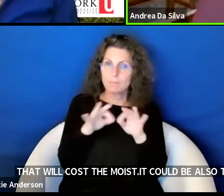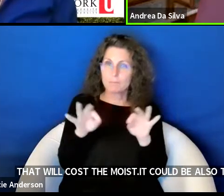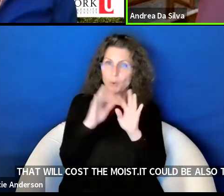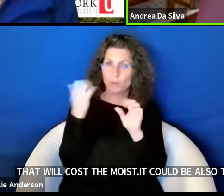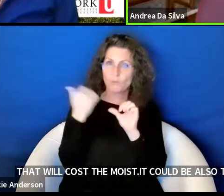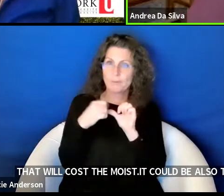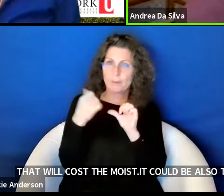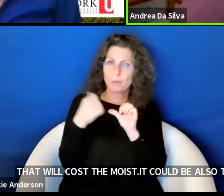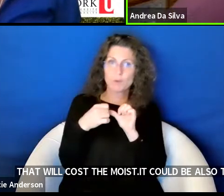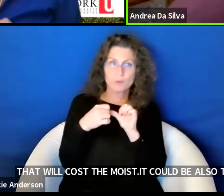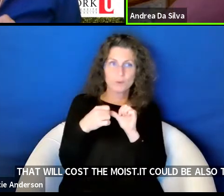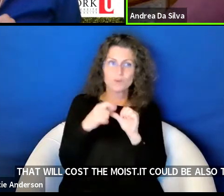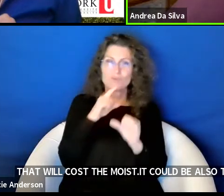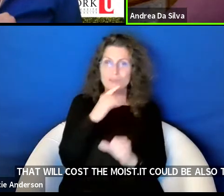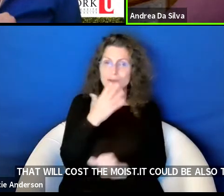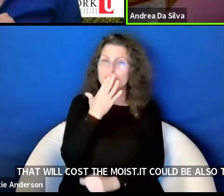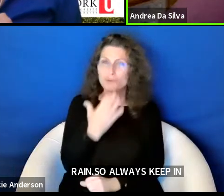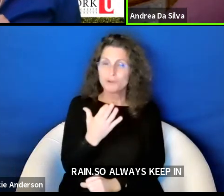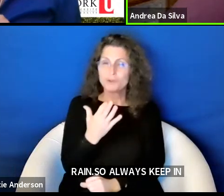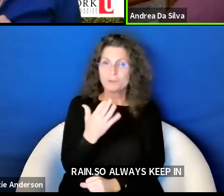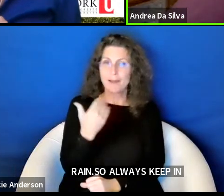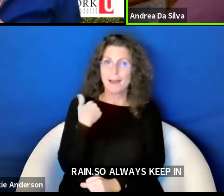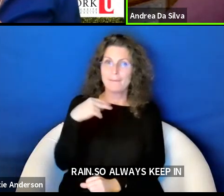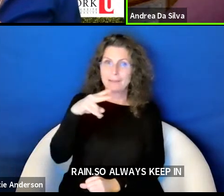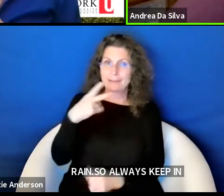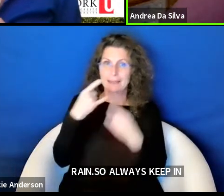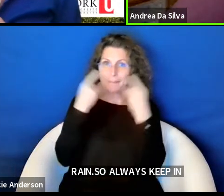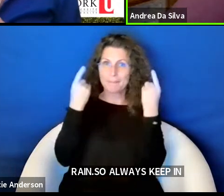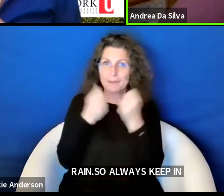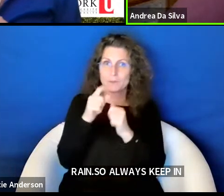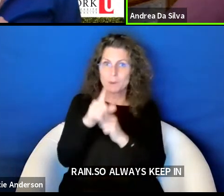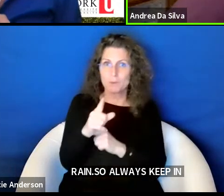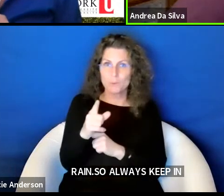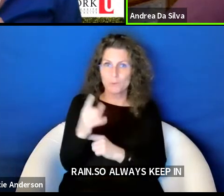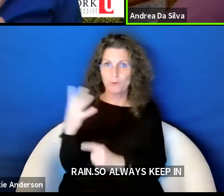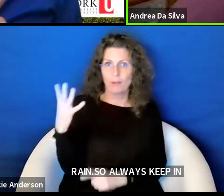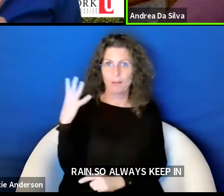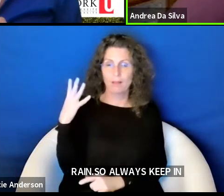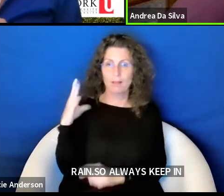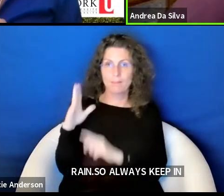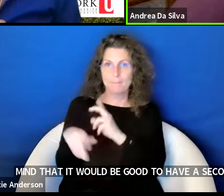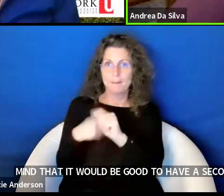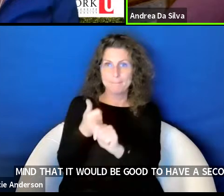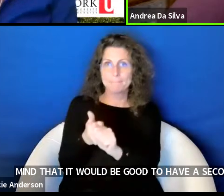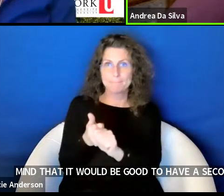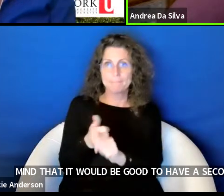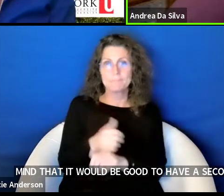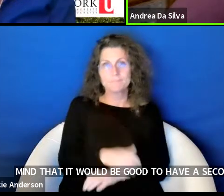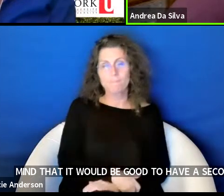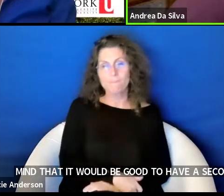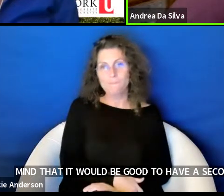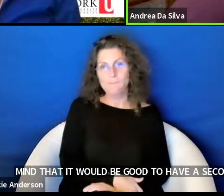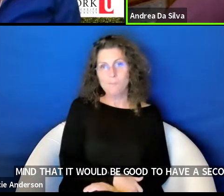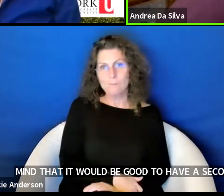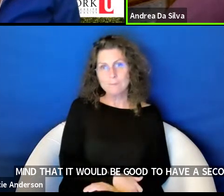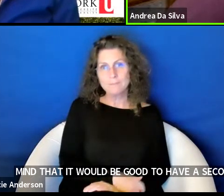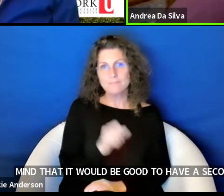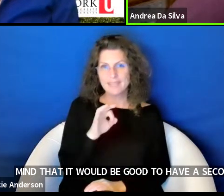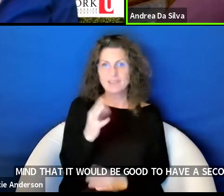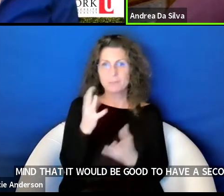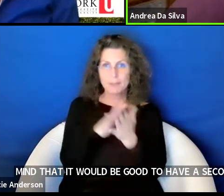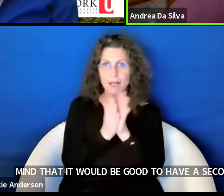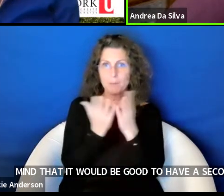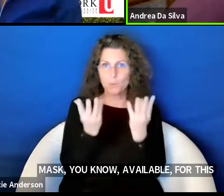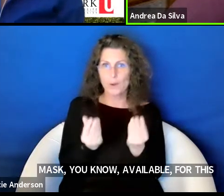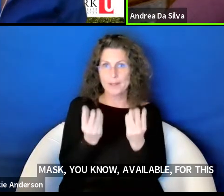it would be good to have a second mask, available for this type of incident if it gets wet.